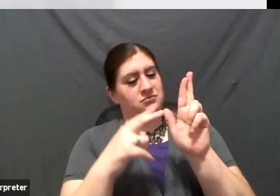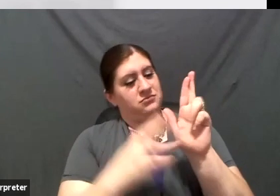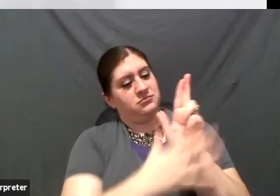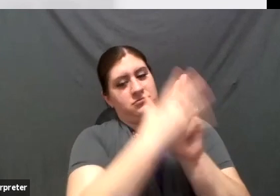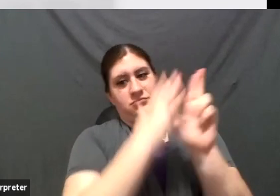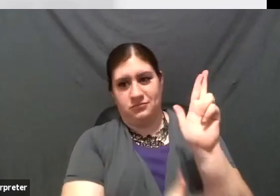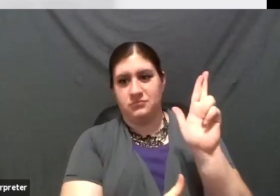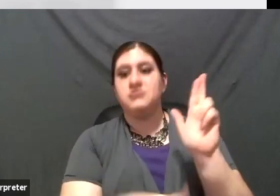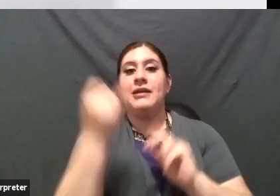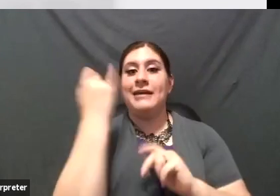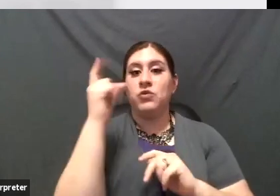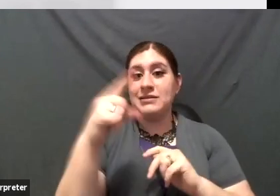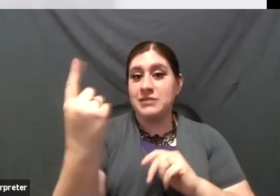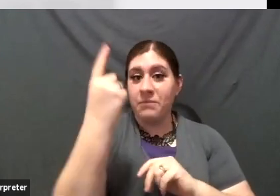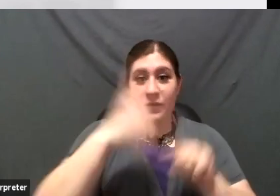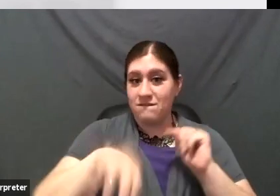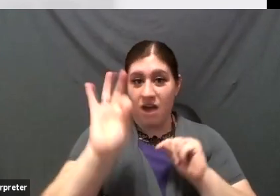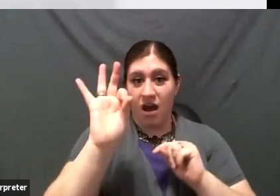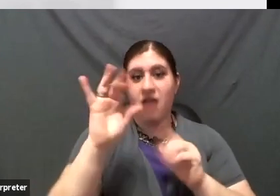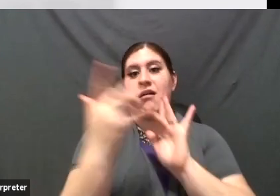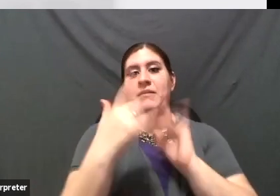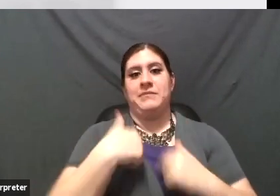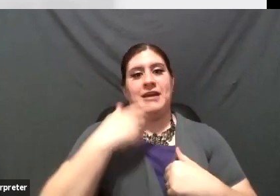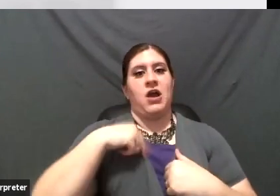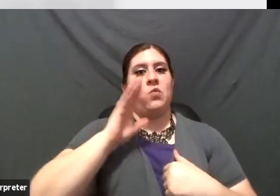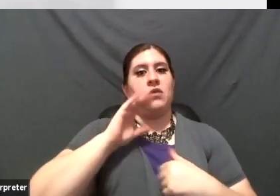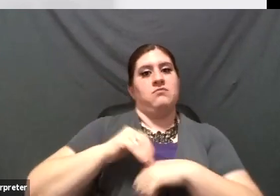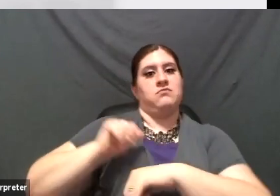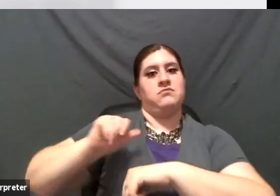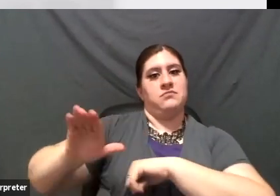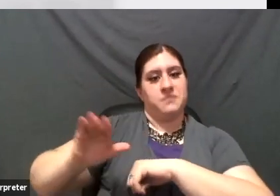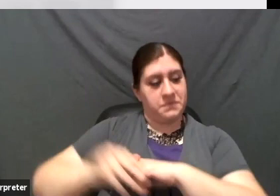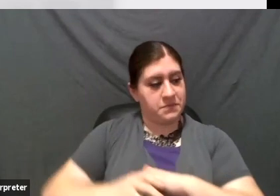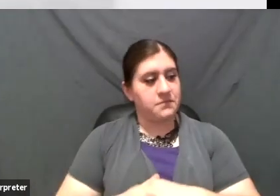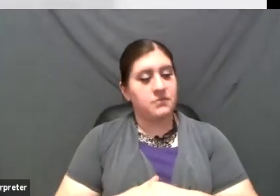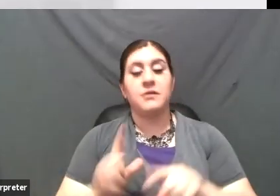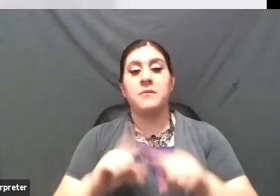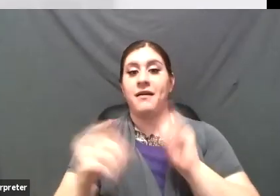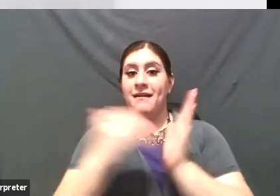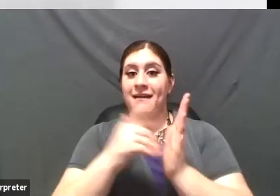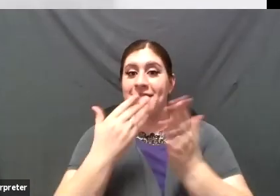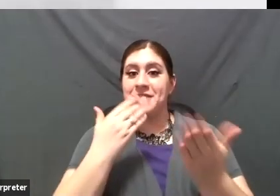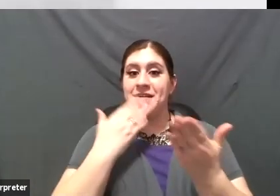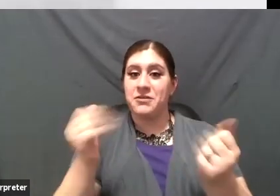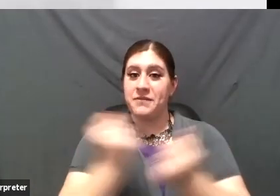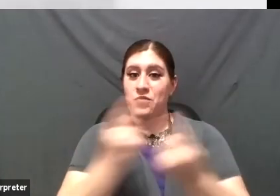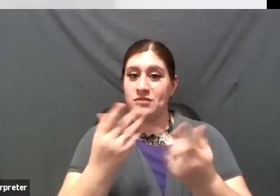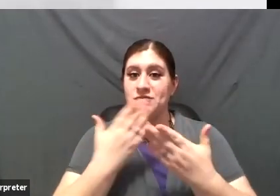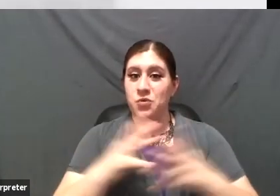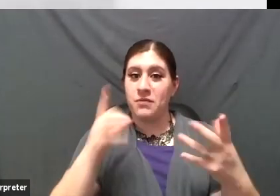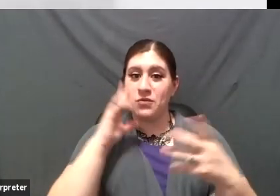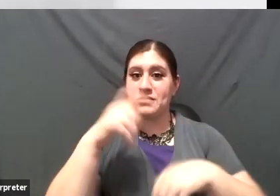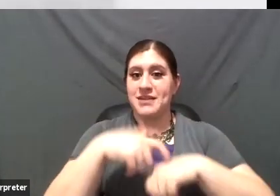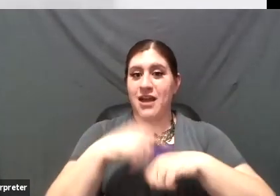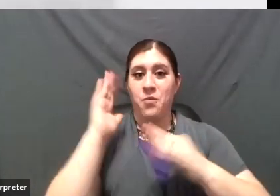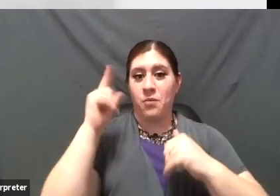them, or if you need something and can't find them, contact me and I'm more than happy to help. But again, thank you all so much for your time. I hope you enjoy the rest